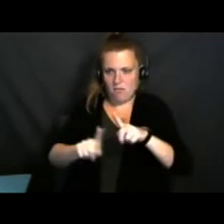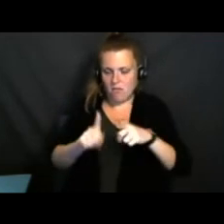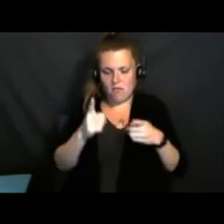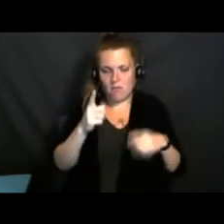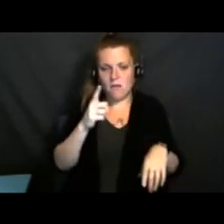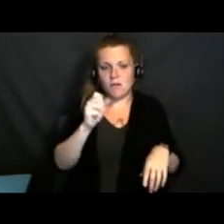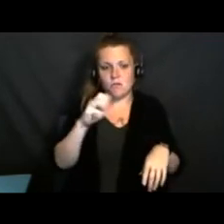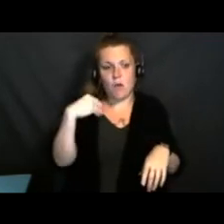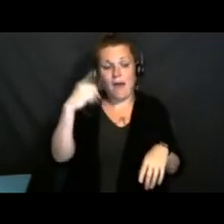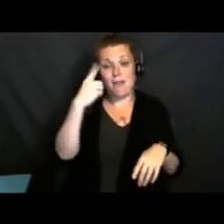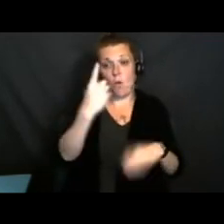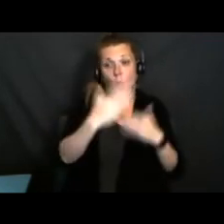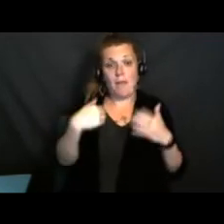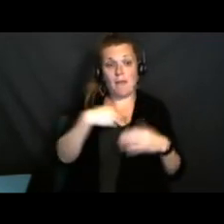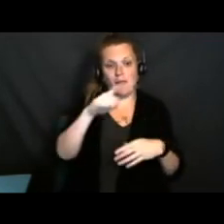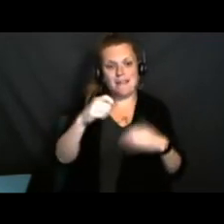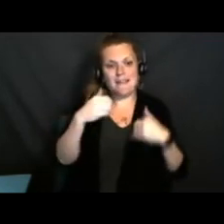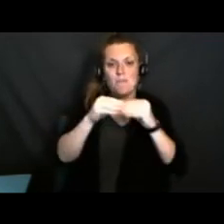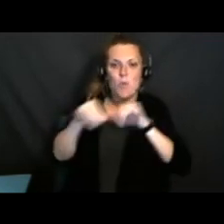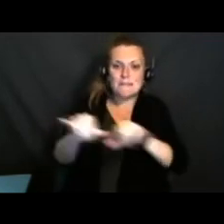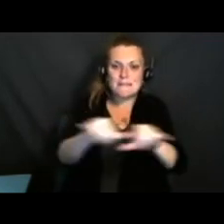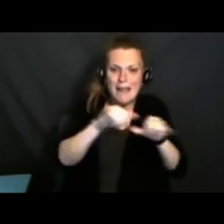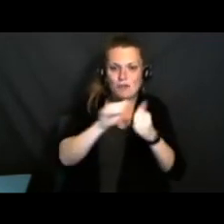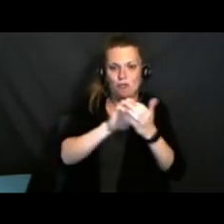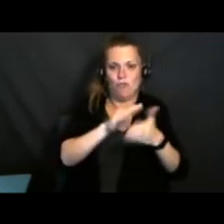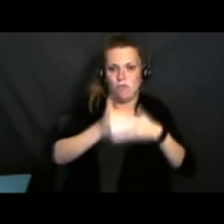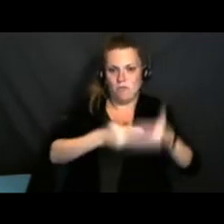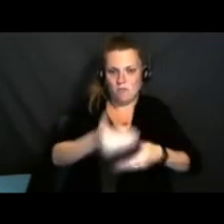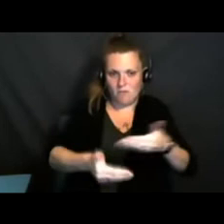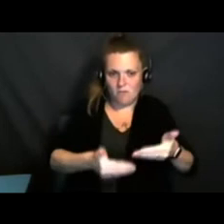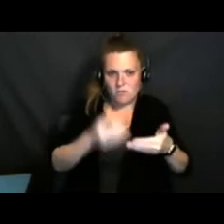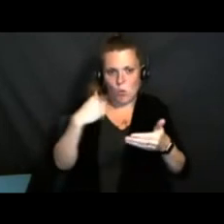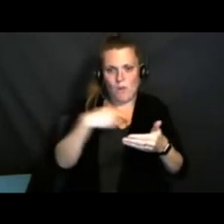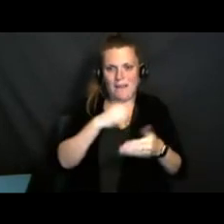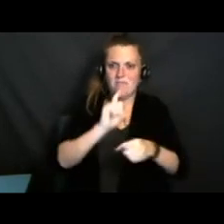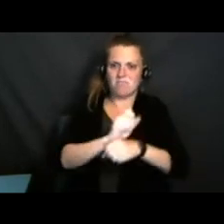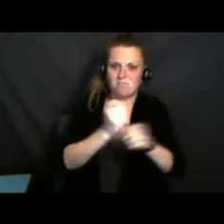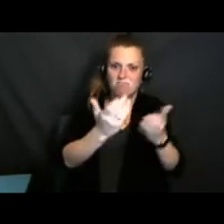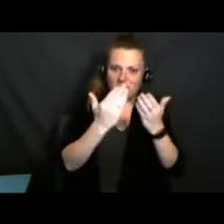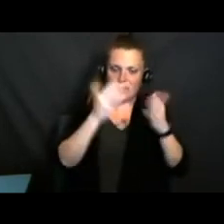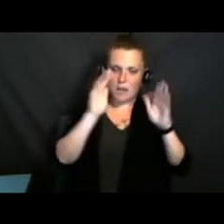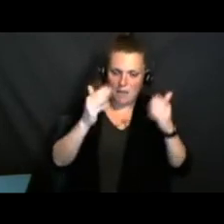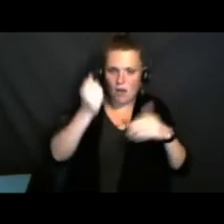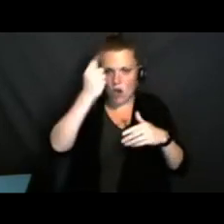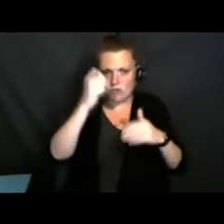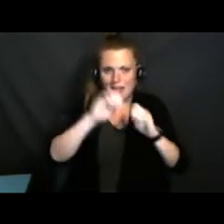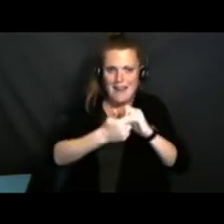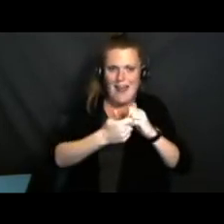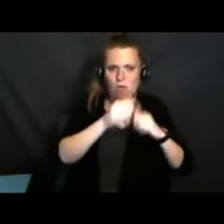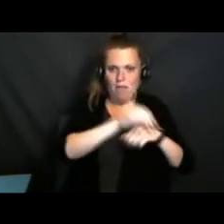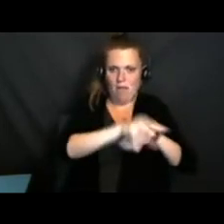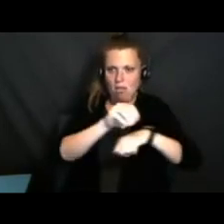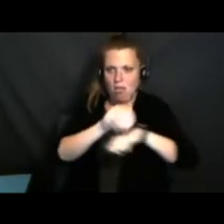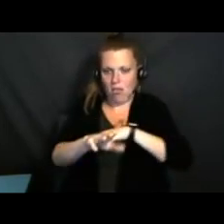to have standardized protocols so that we can do these comparisons to understand really, to explain these conflicting